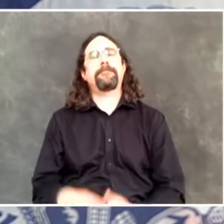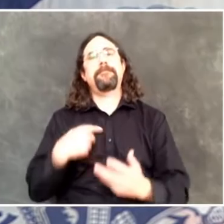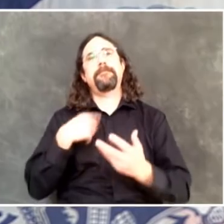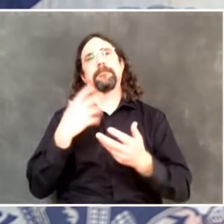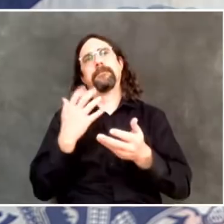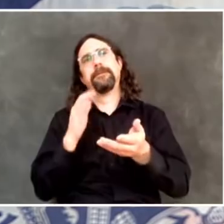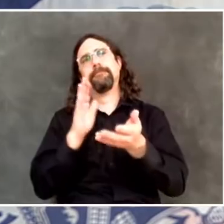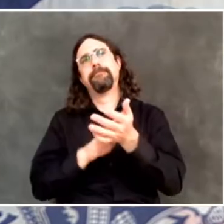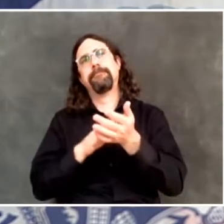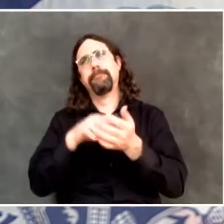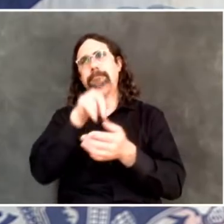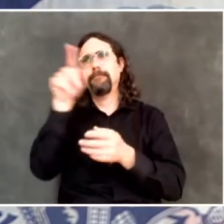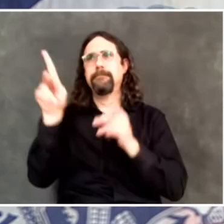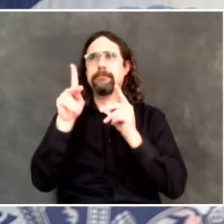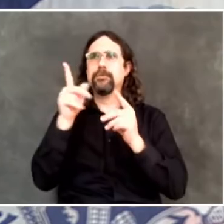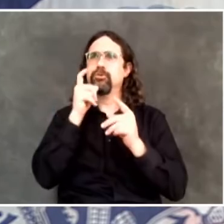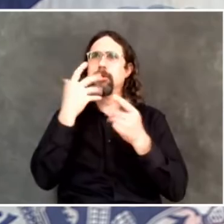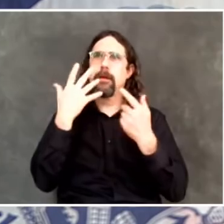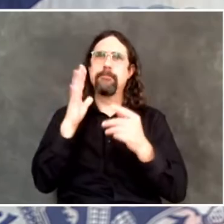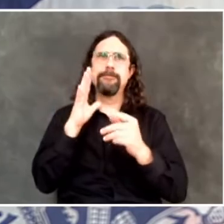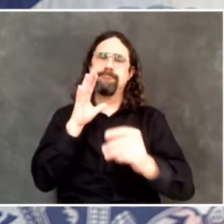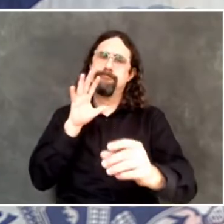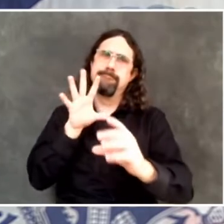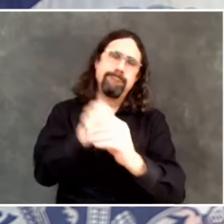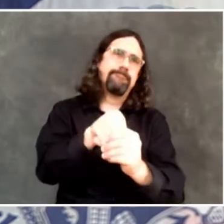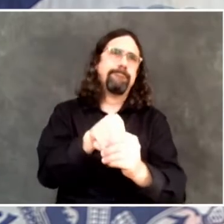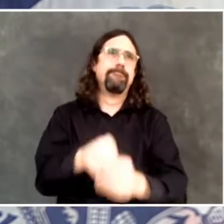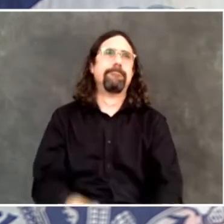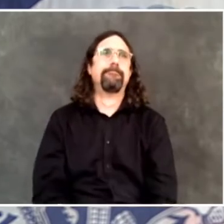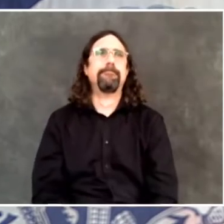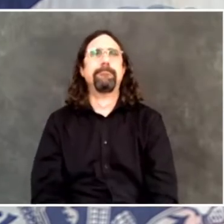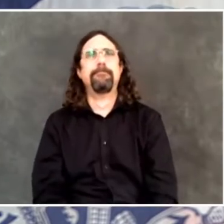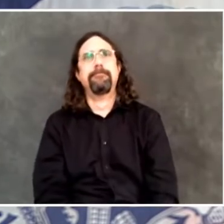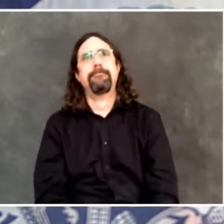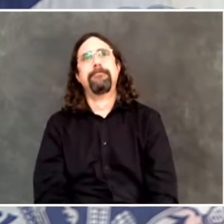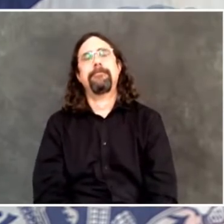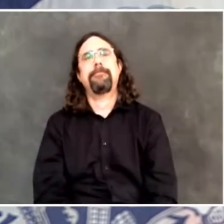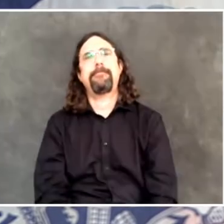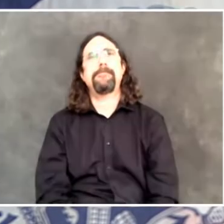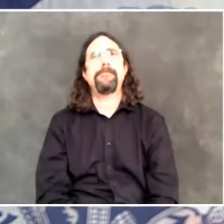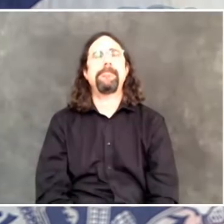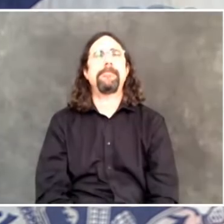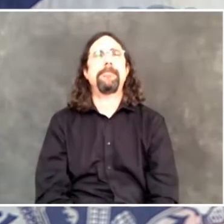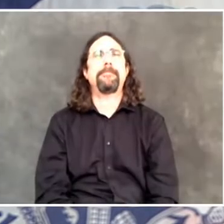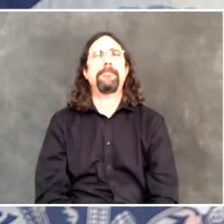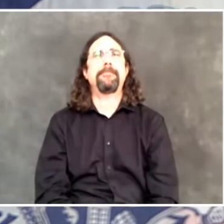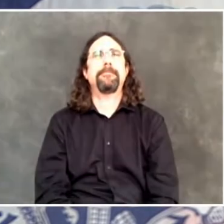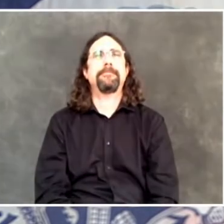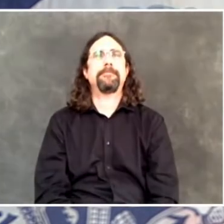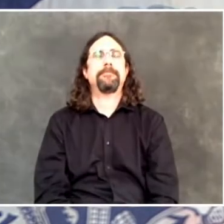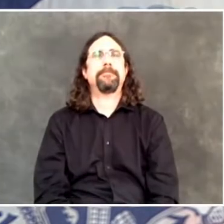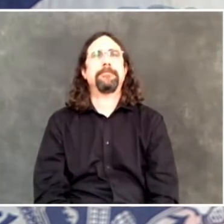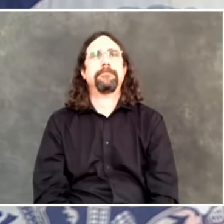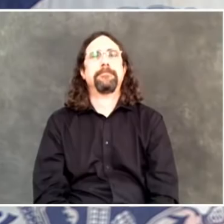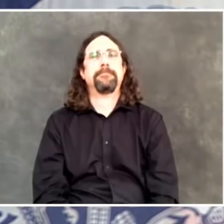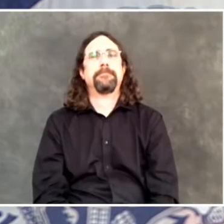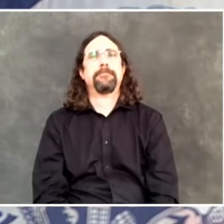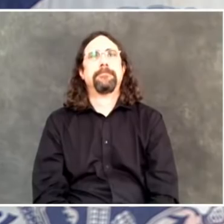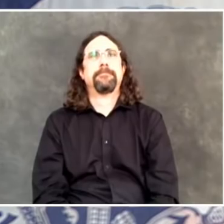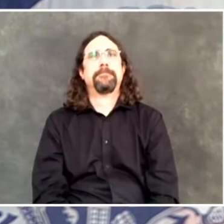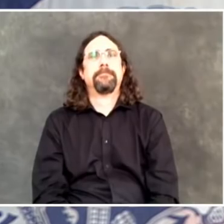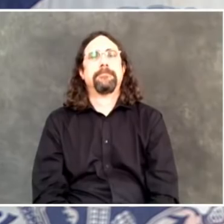see nonstop, everyday New Yorkers helping each other, people feeding our healthcare workers, our first